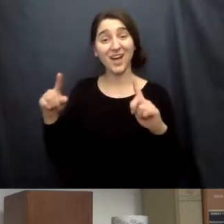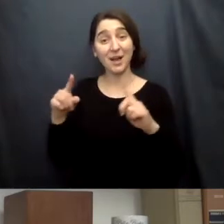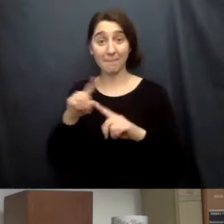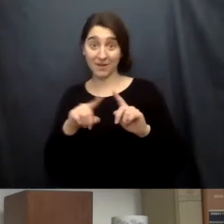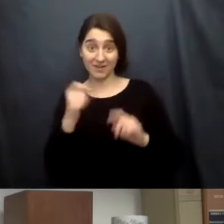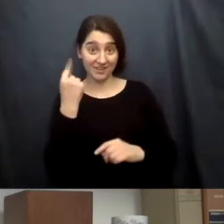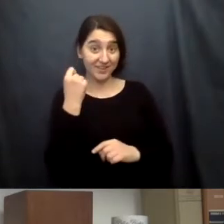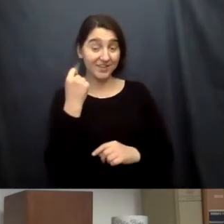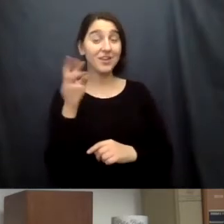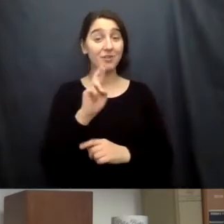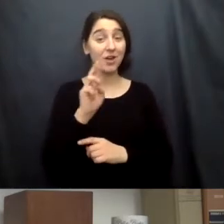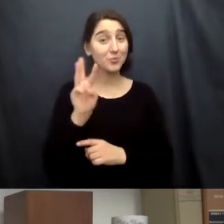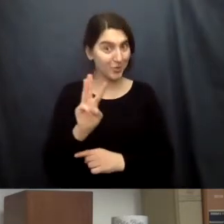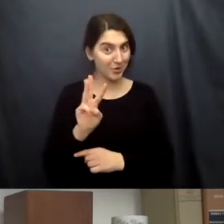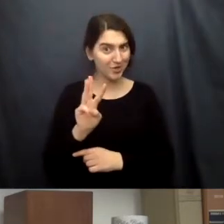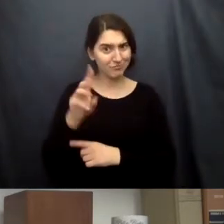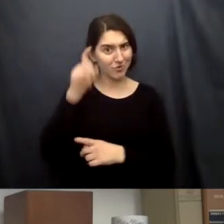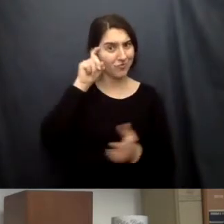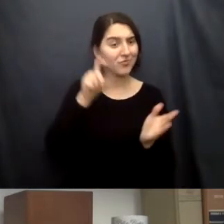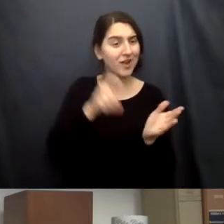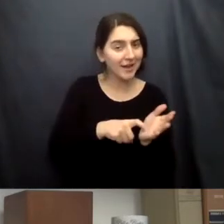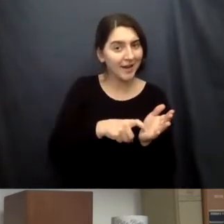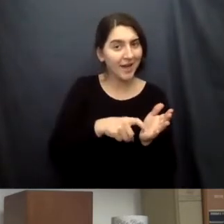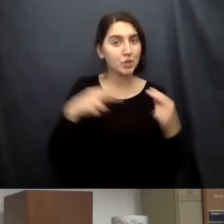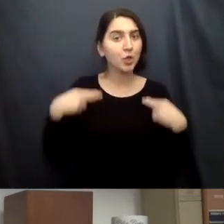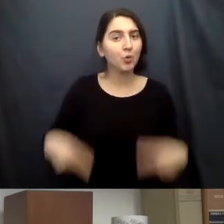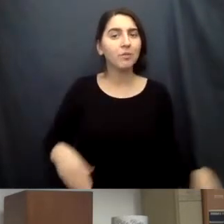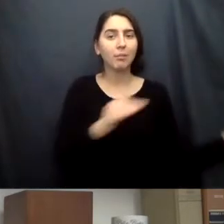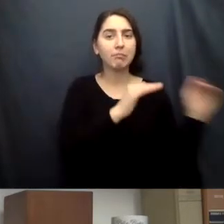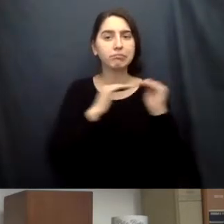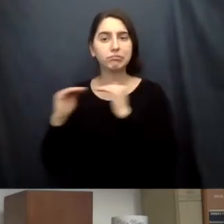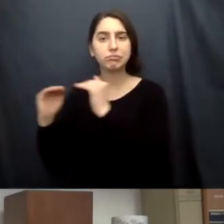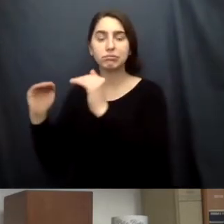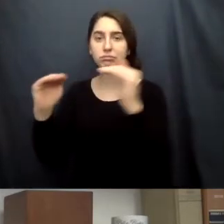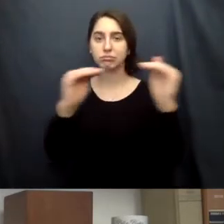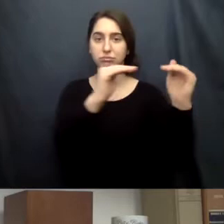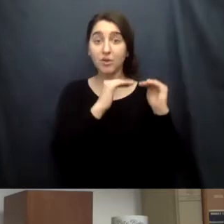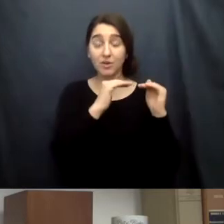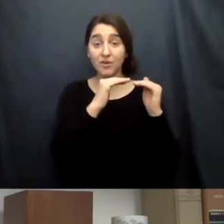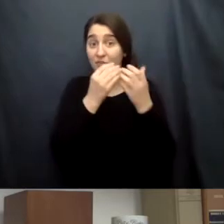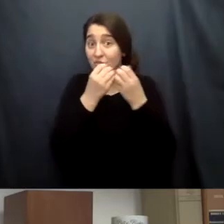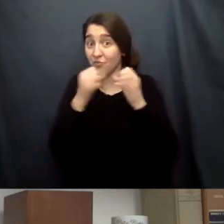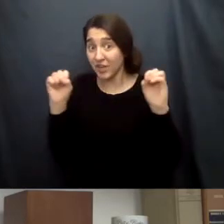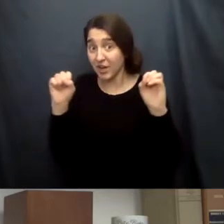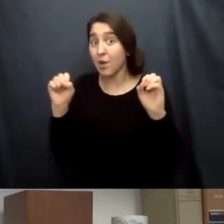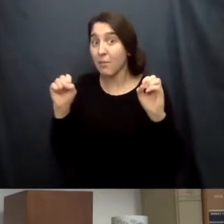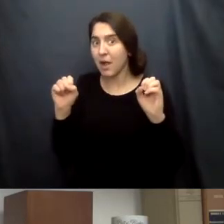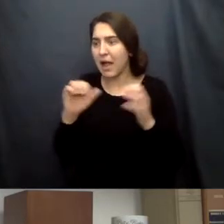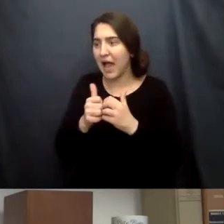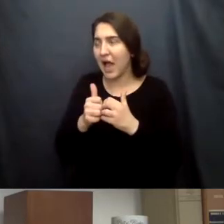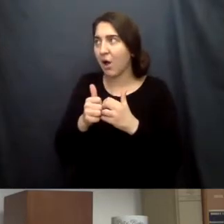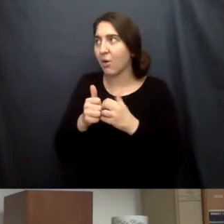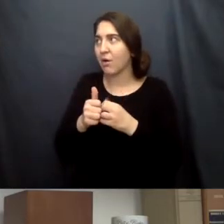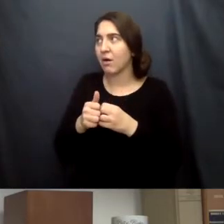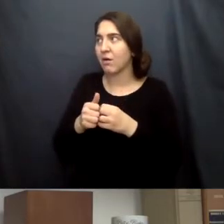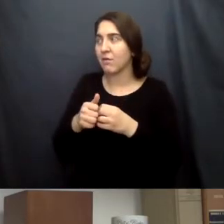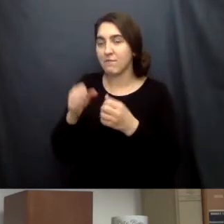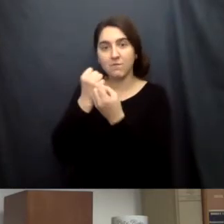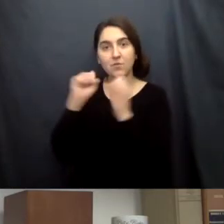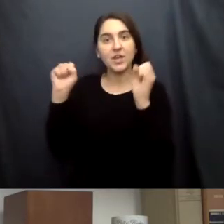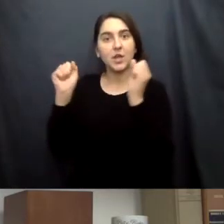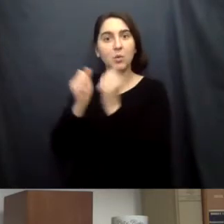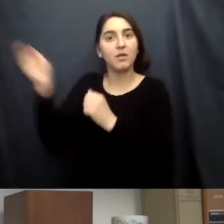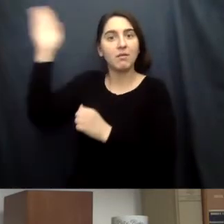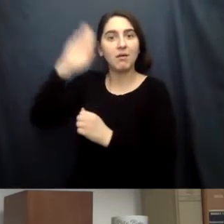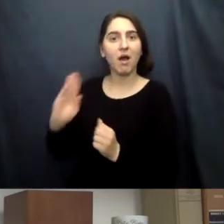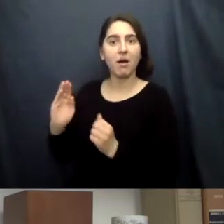religious truth, if ever there was one. But Williams also recognized the equality of humans,